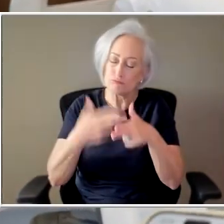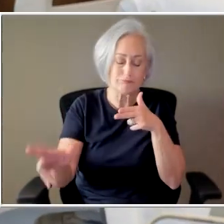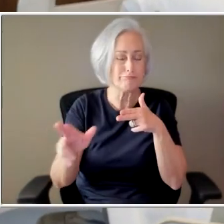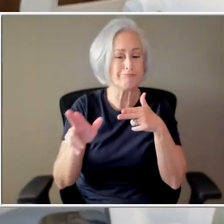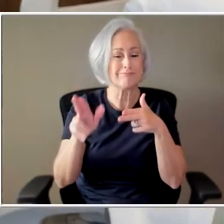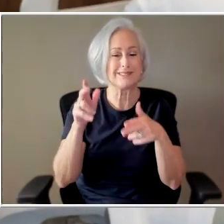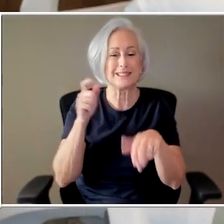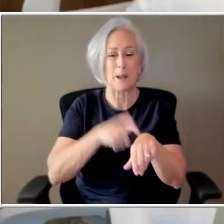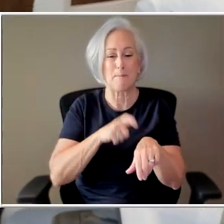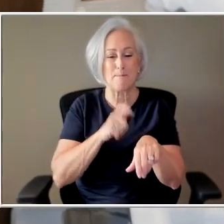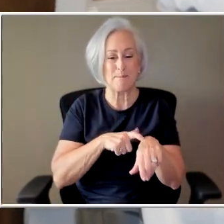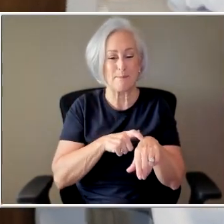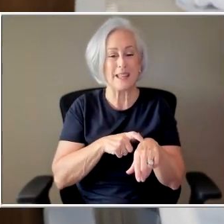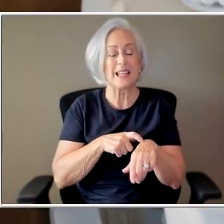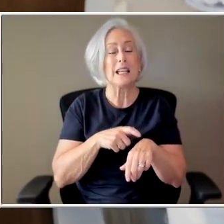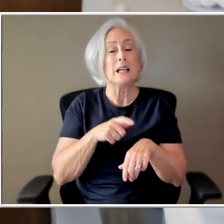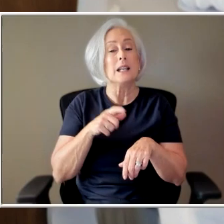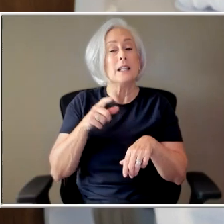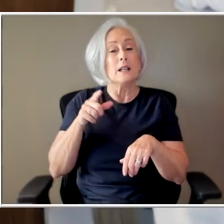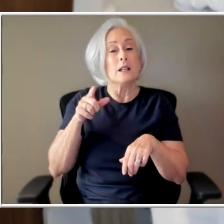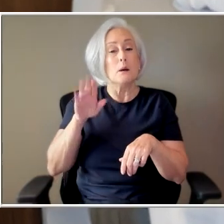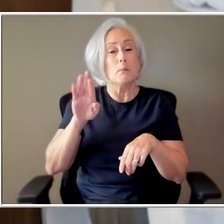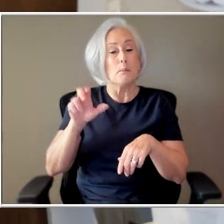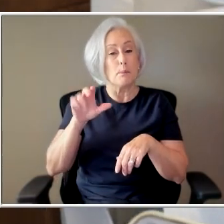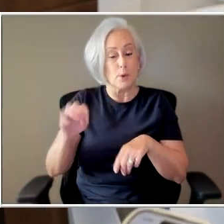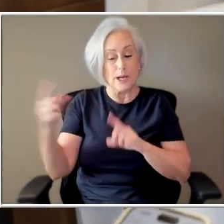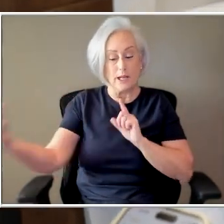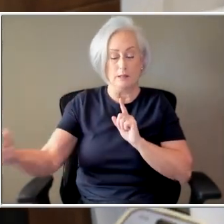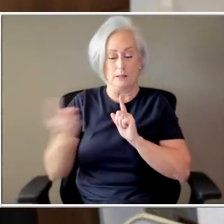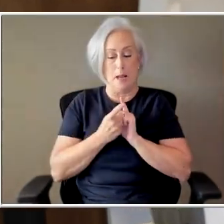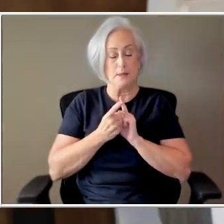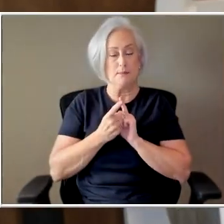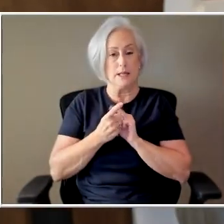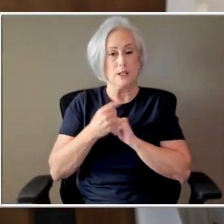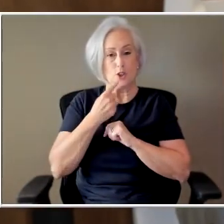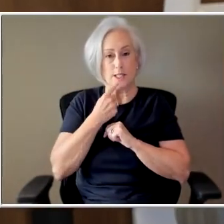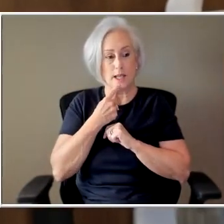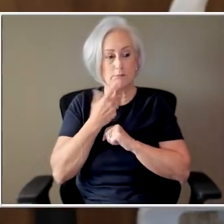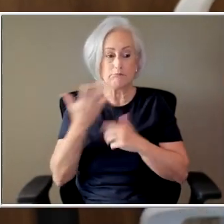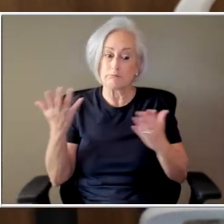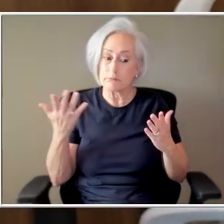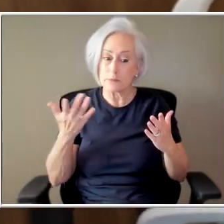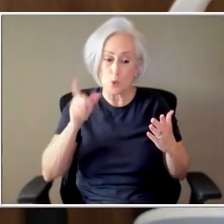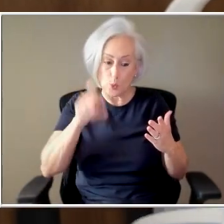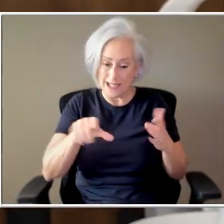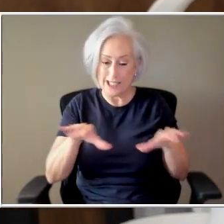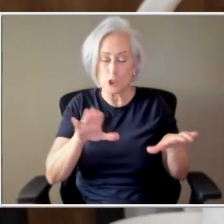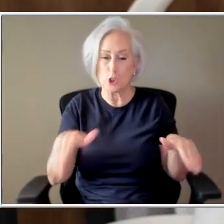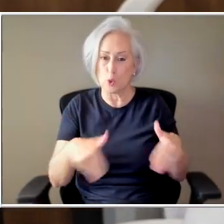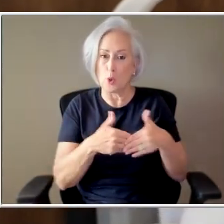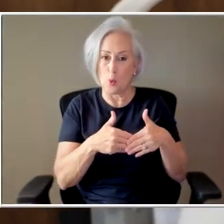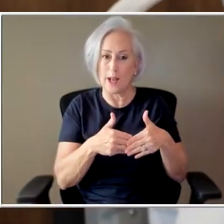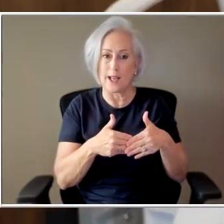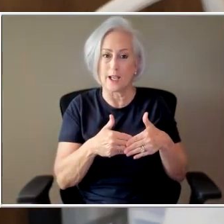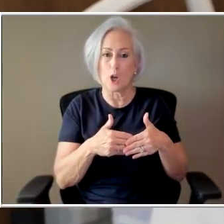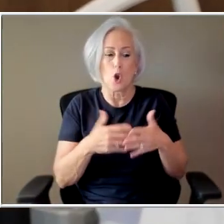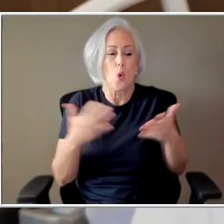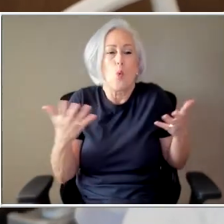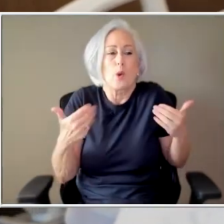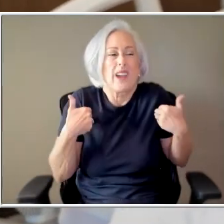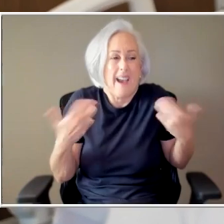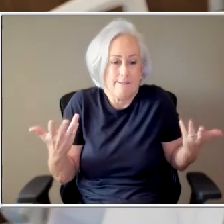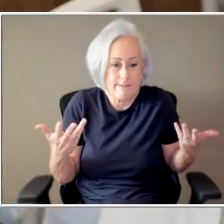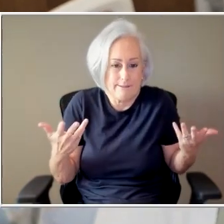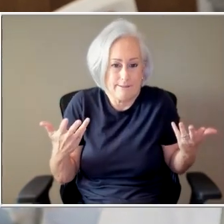ready. But she came to me and she said, "Okay, we're gonna do a wedding. What can we what do we have?" And I was